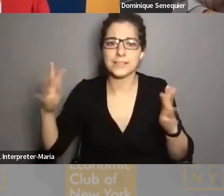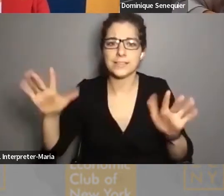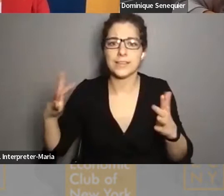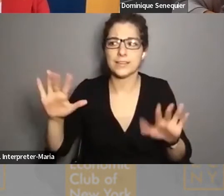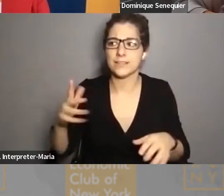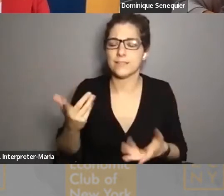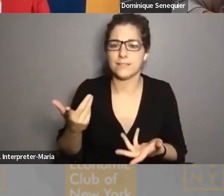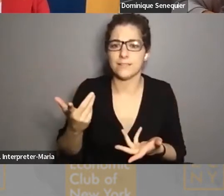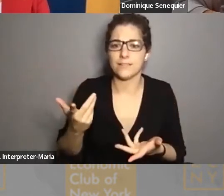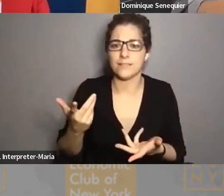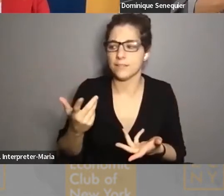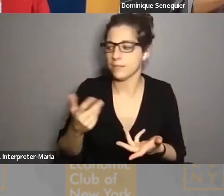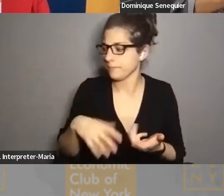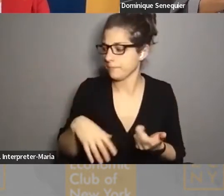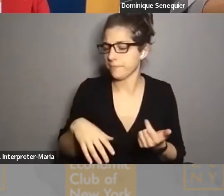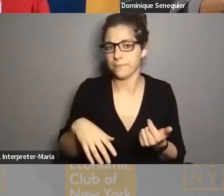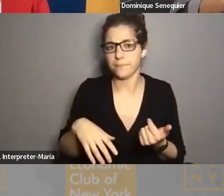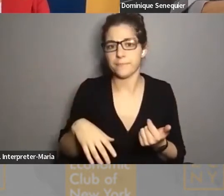You know, it's,